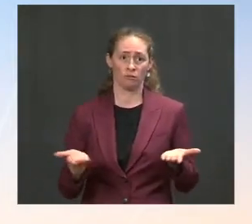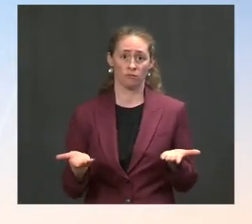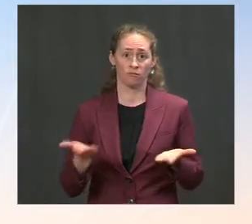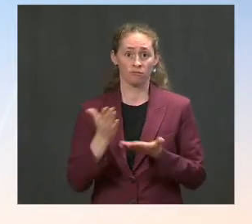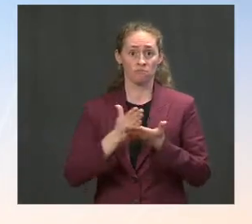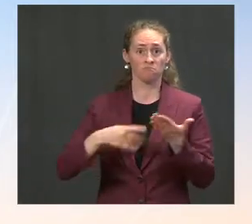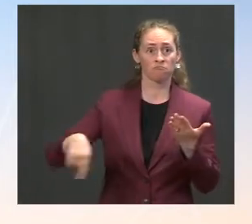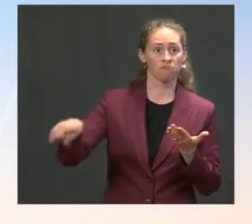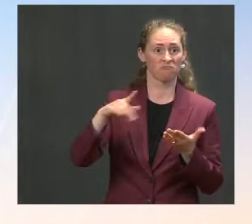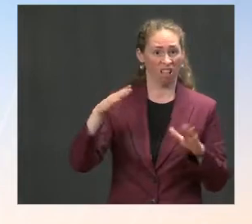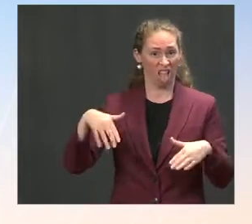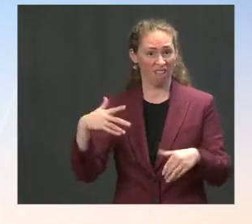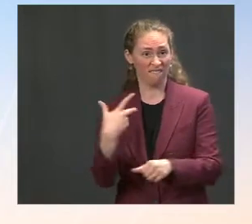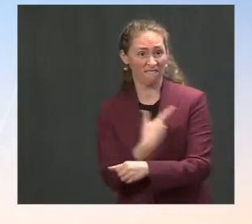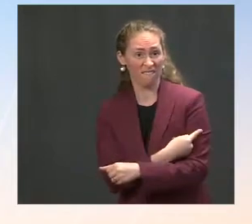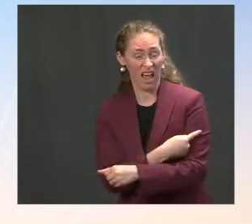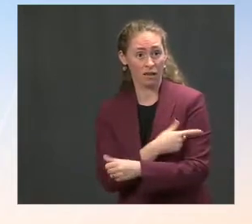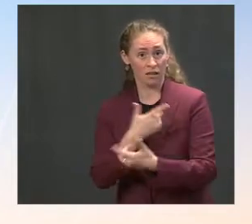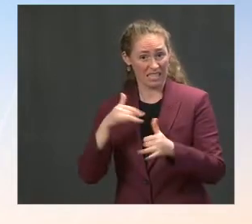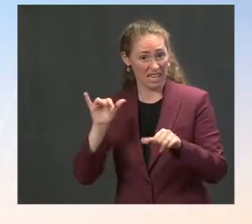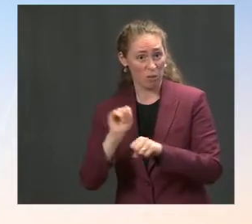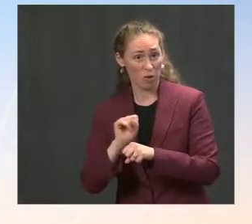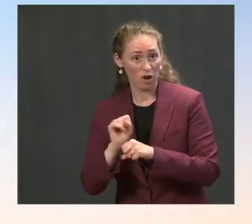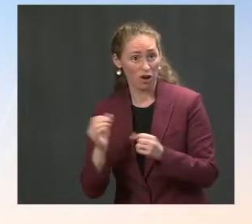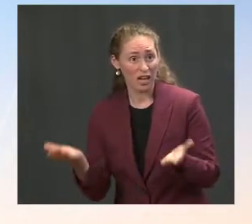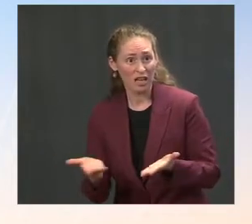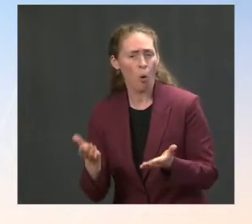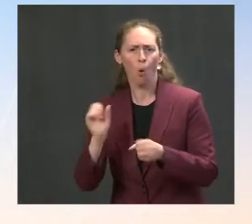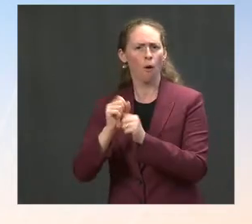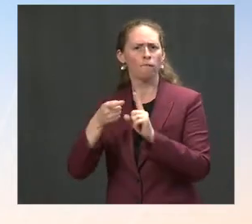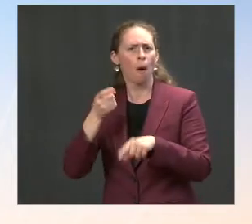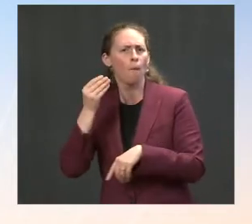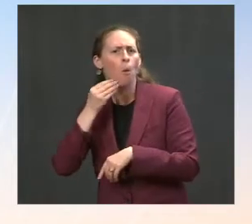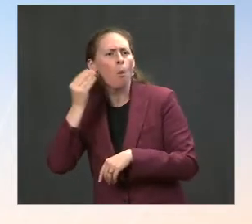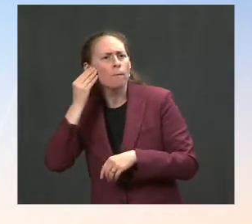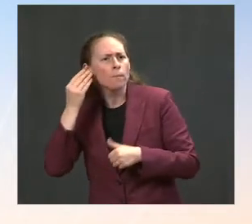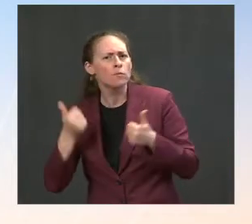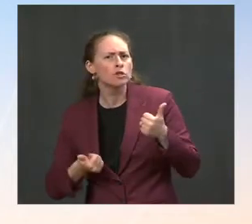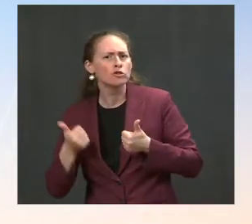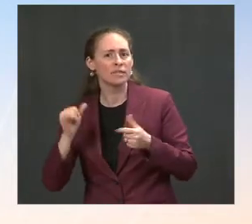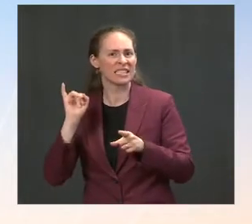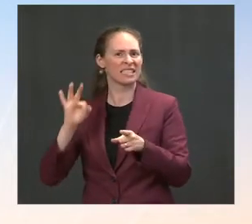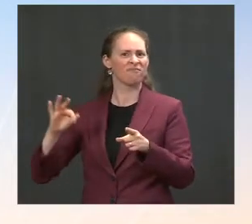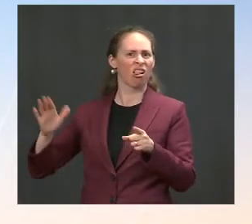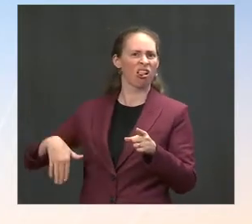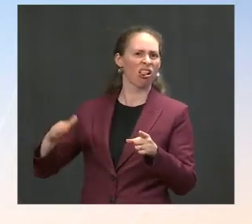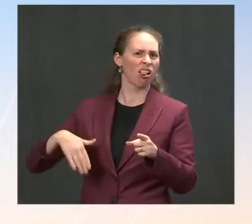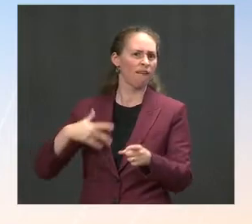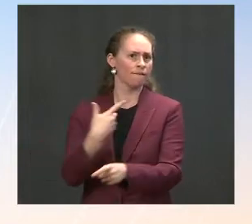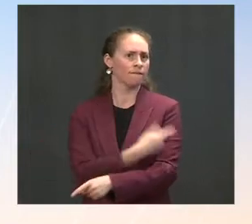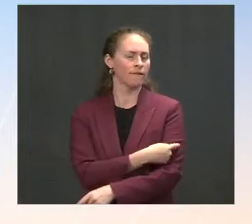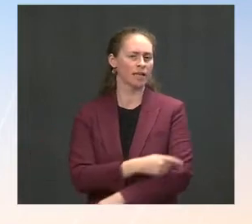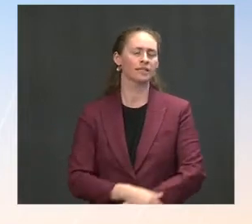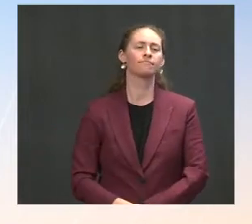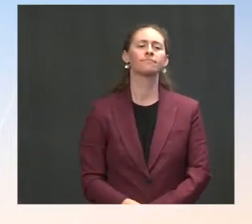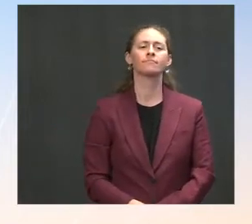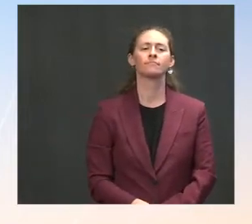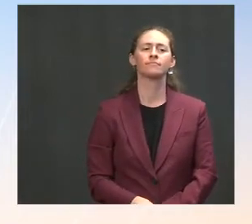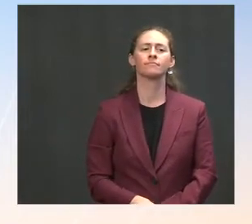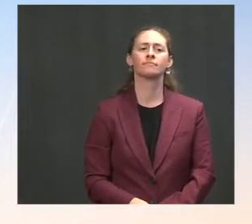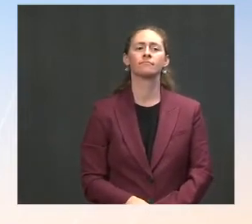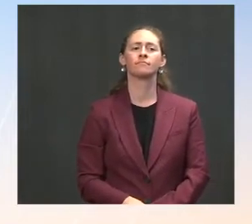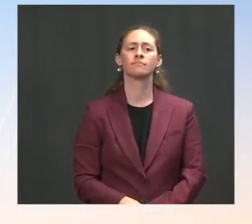they working here or are they working from home? Well, any individual who has chosen not to be vaccinated, same as in the press